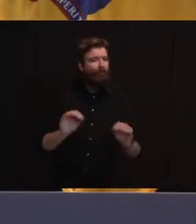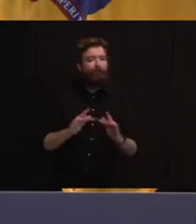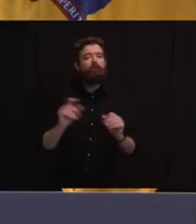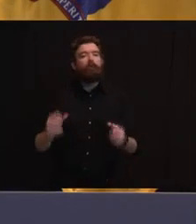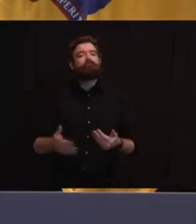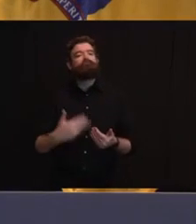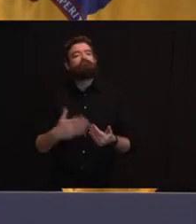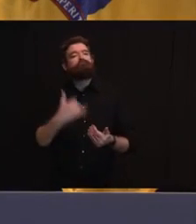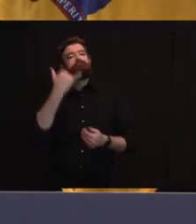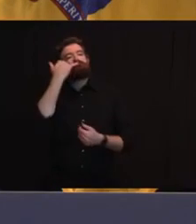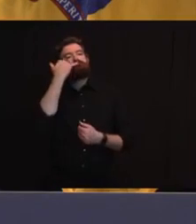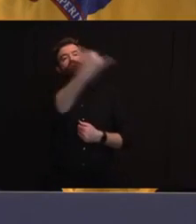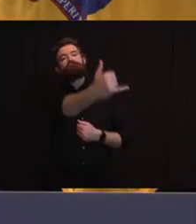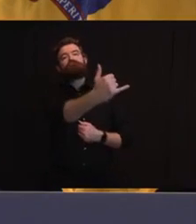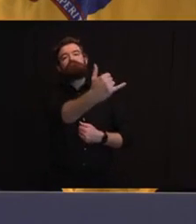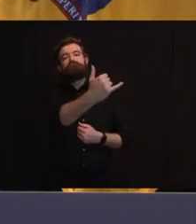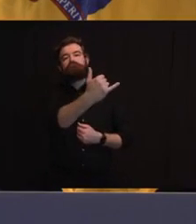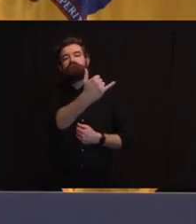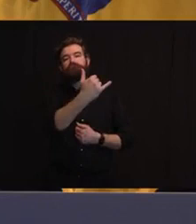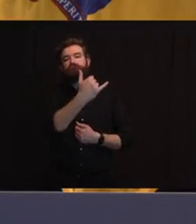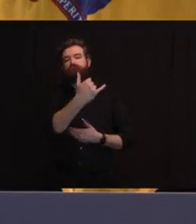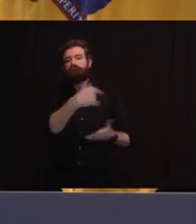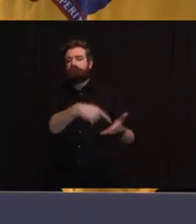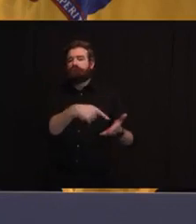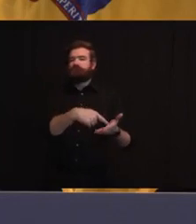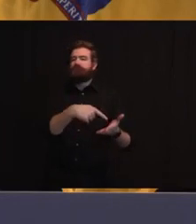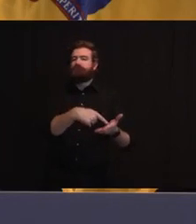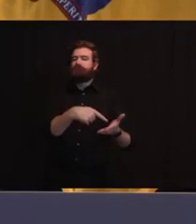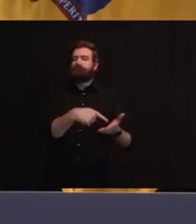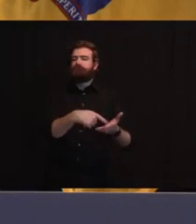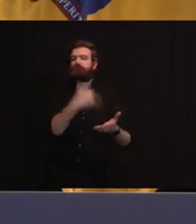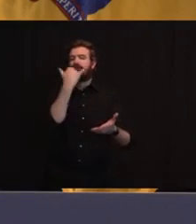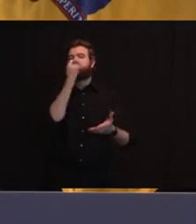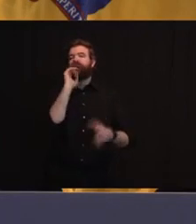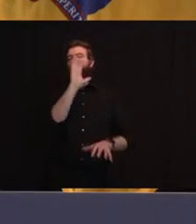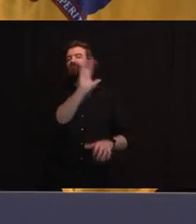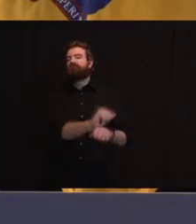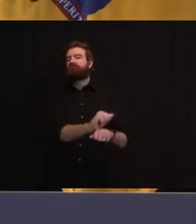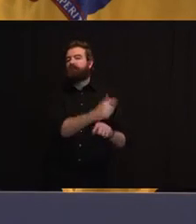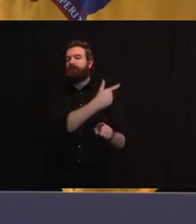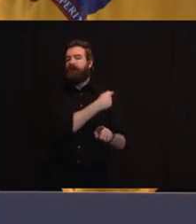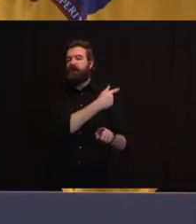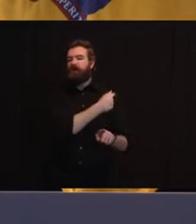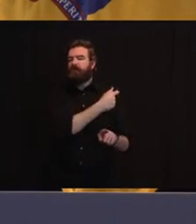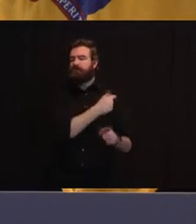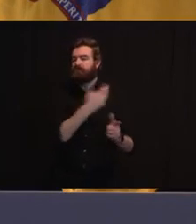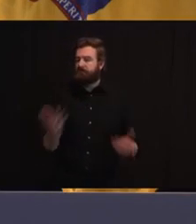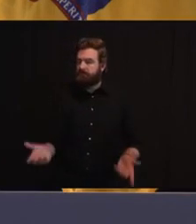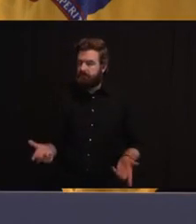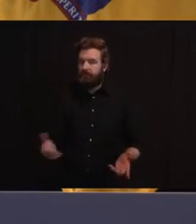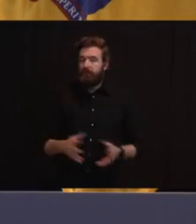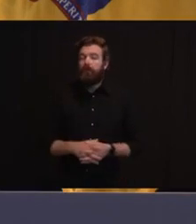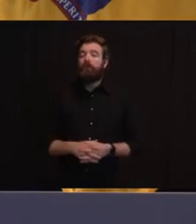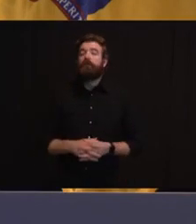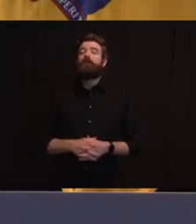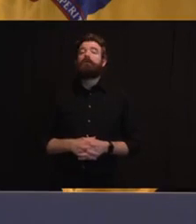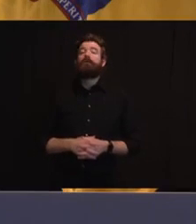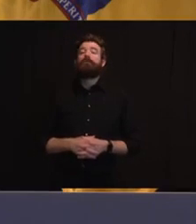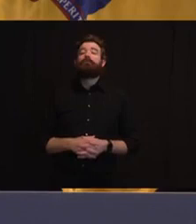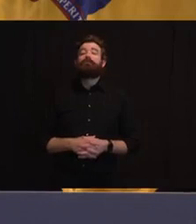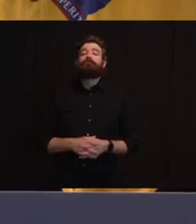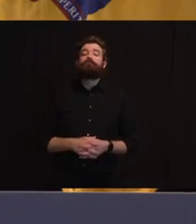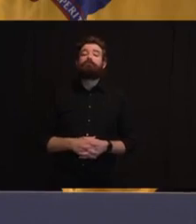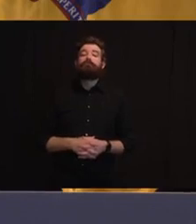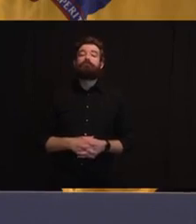and register? And what is the state doing to address racial disparities in the number of vaccines administered? Karen pointed out